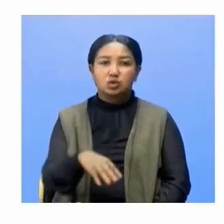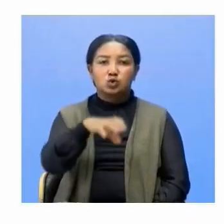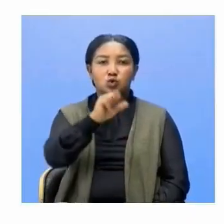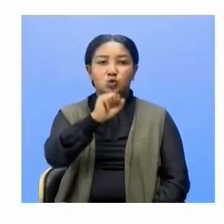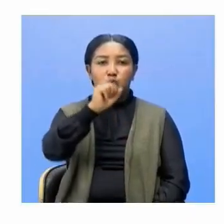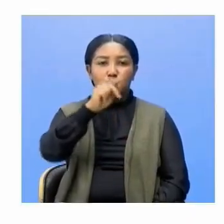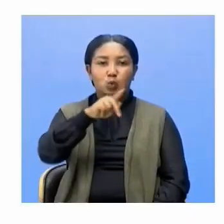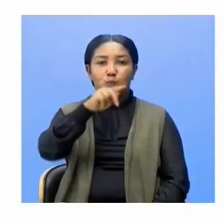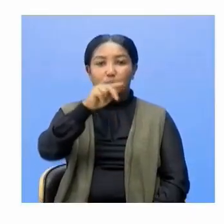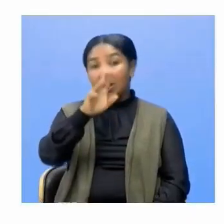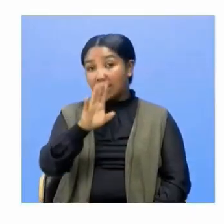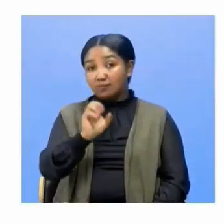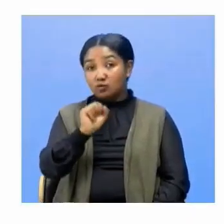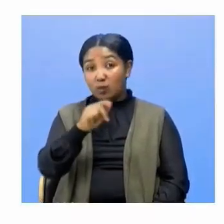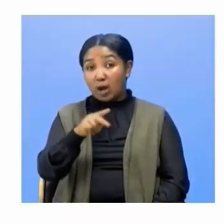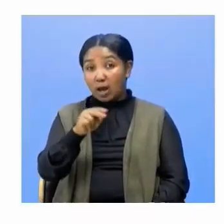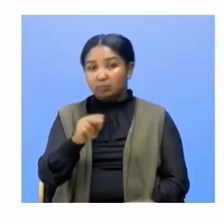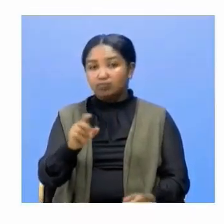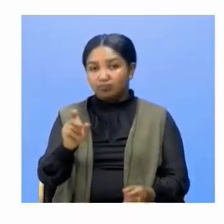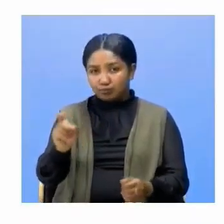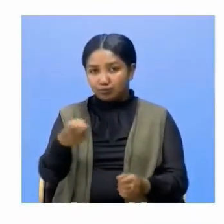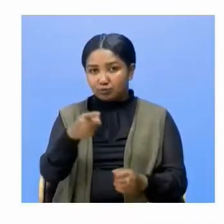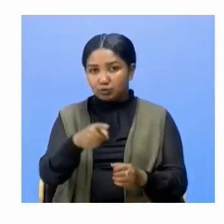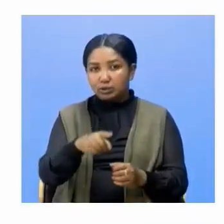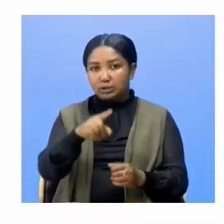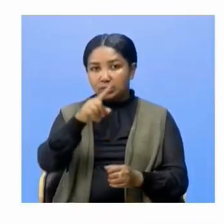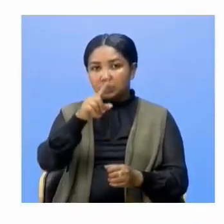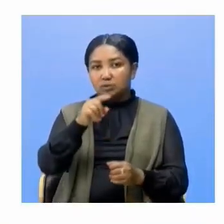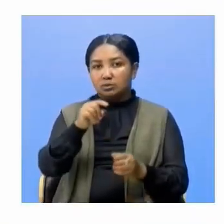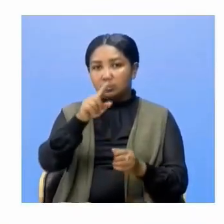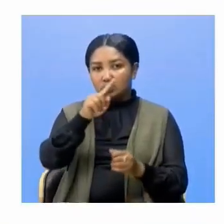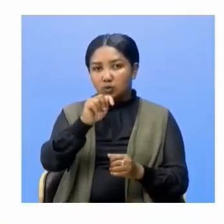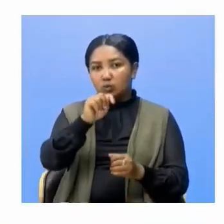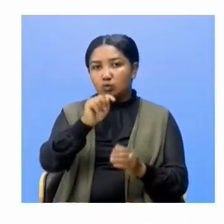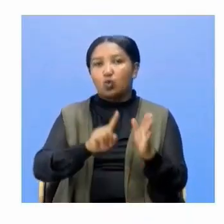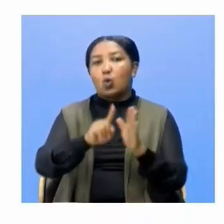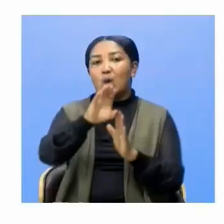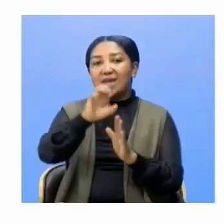form, it is what? Tallest.